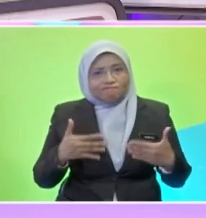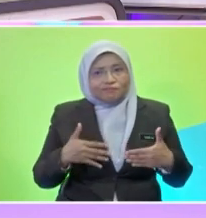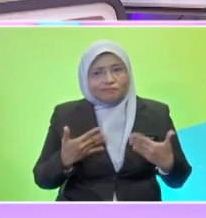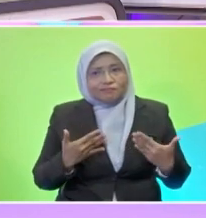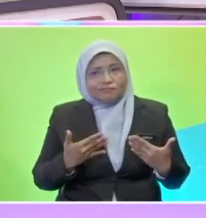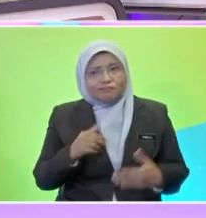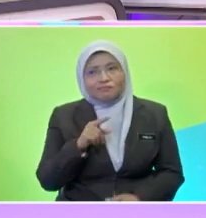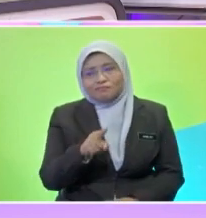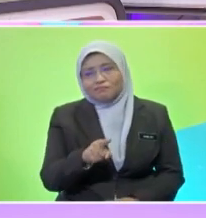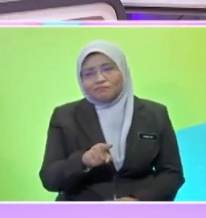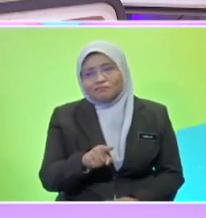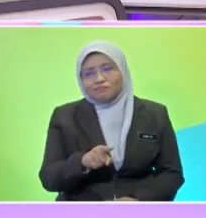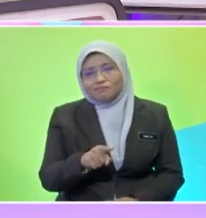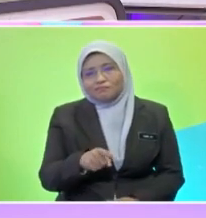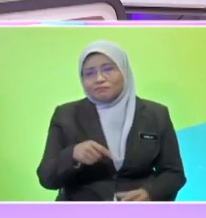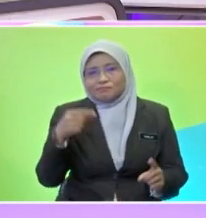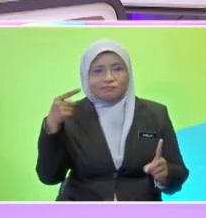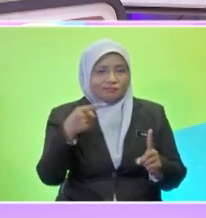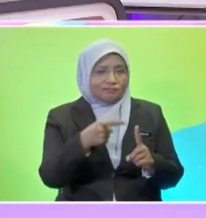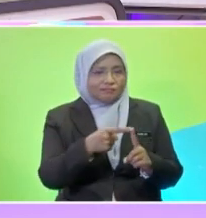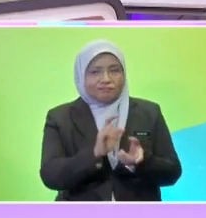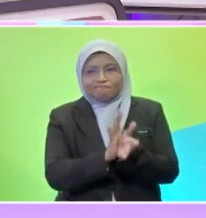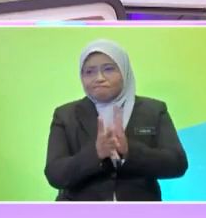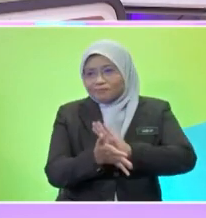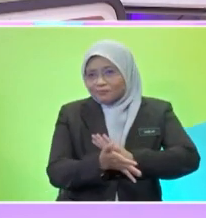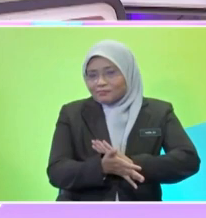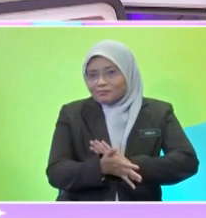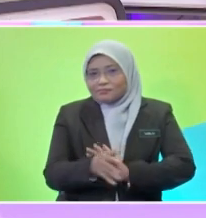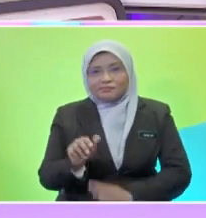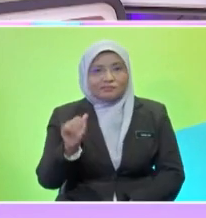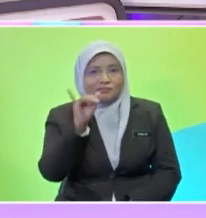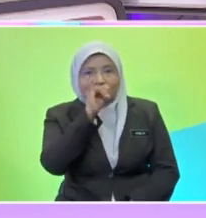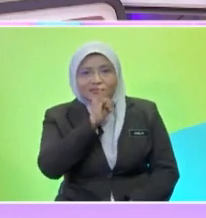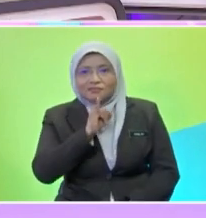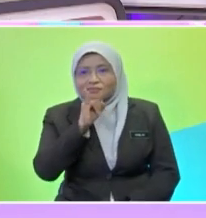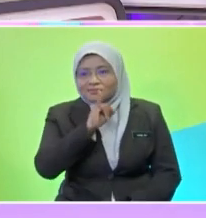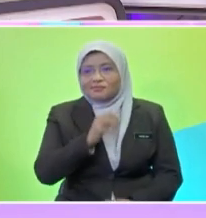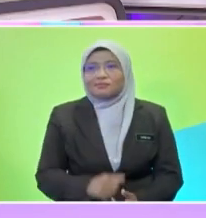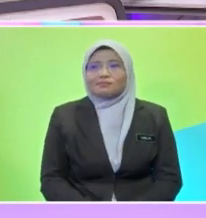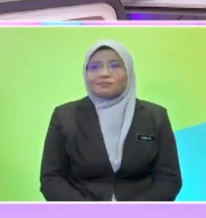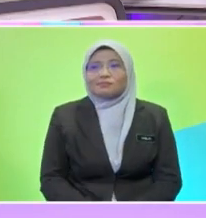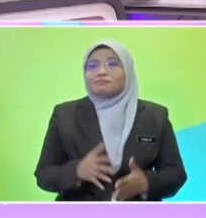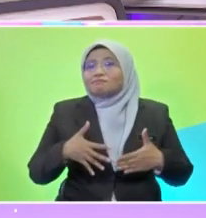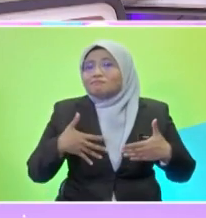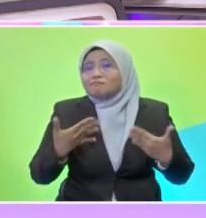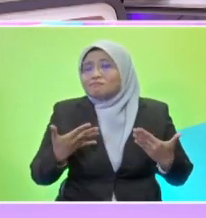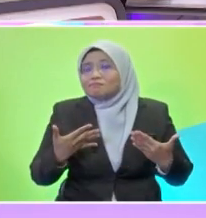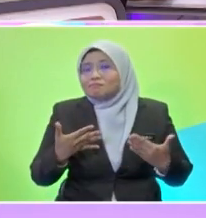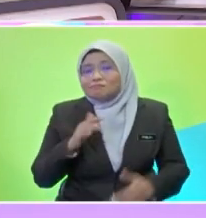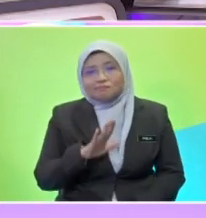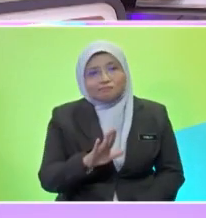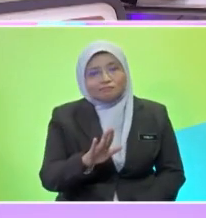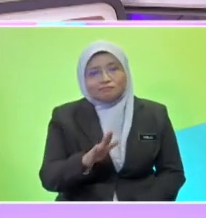How did your favorite singer motivate you to become a singer? Wow. How did your